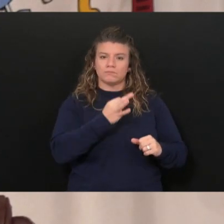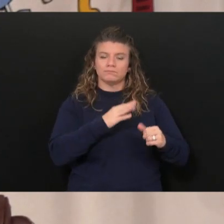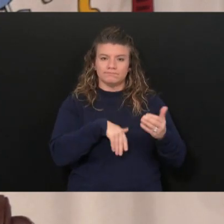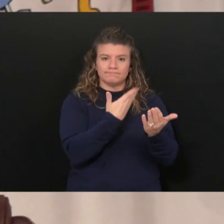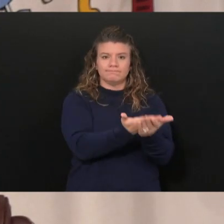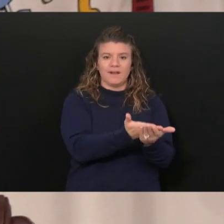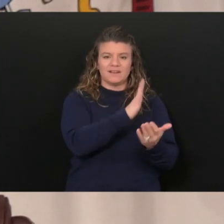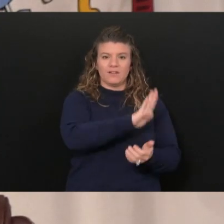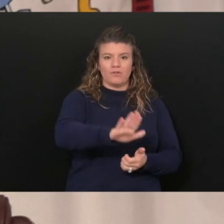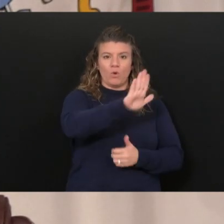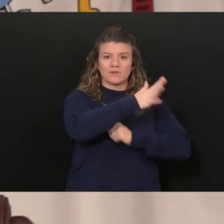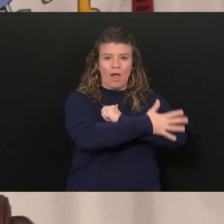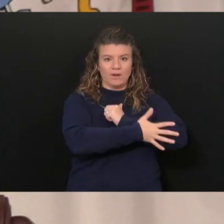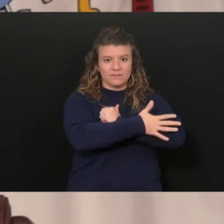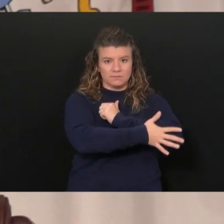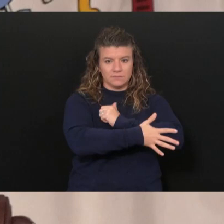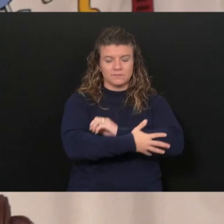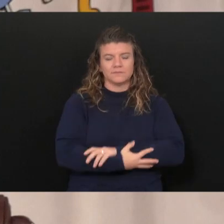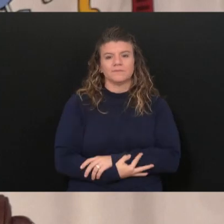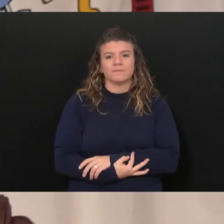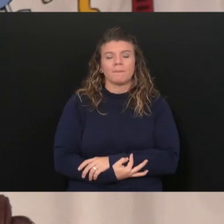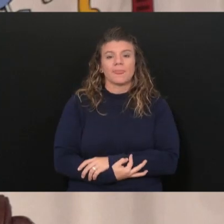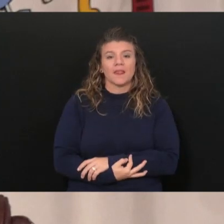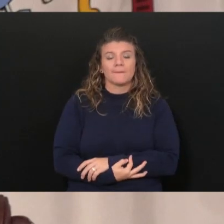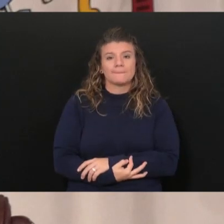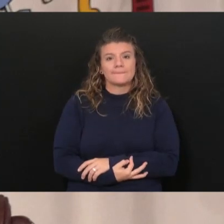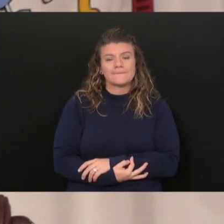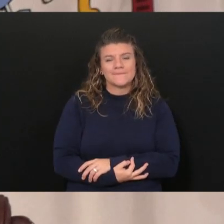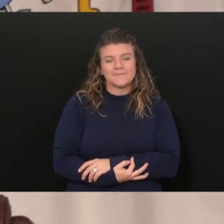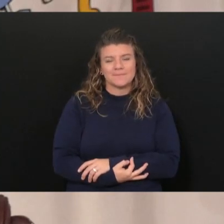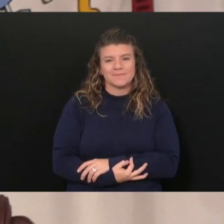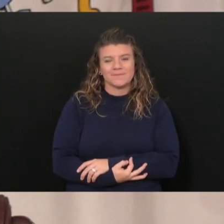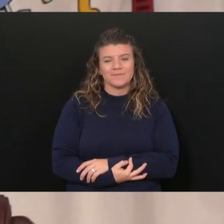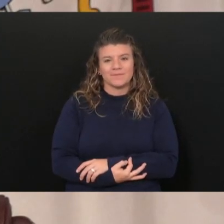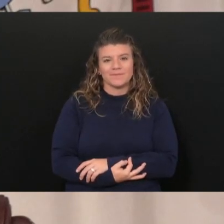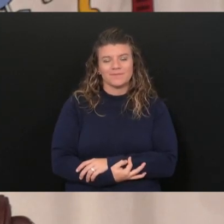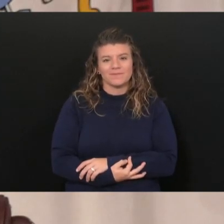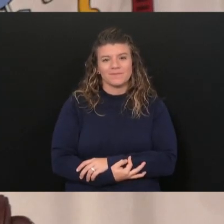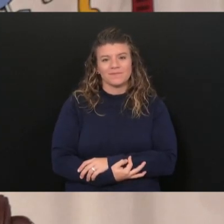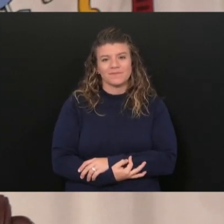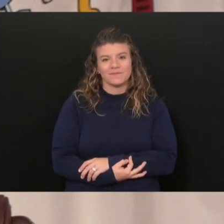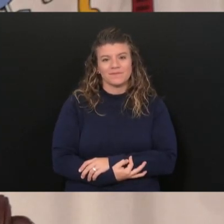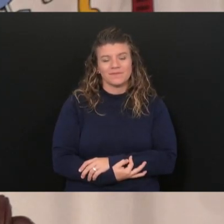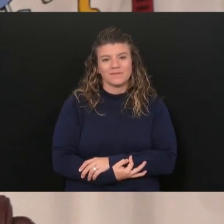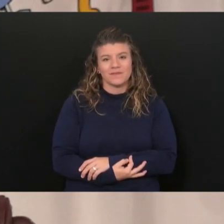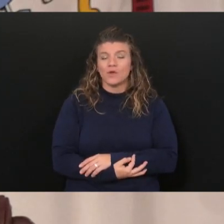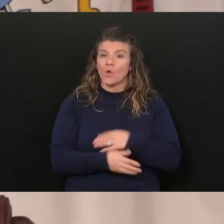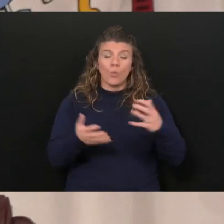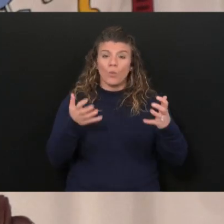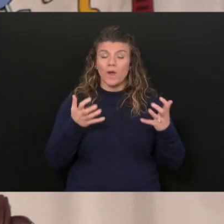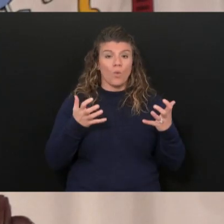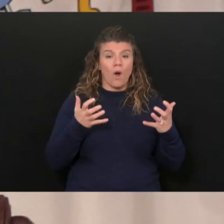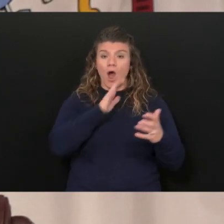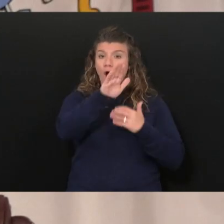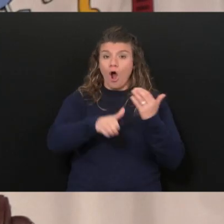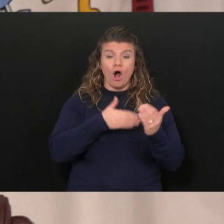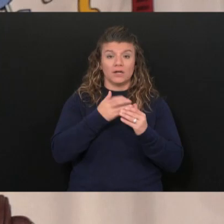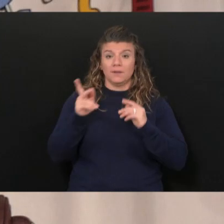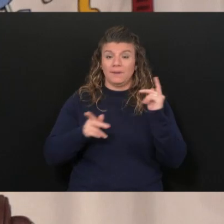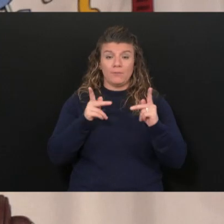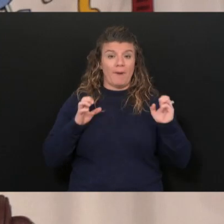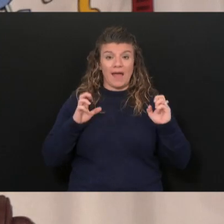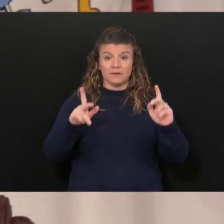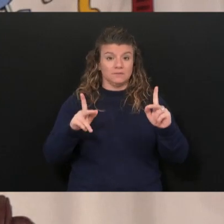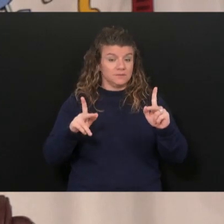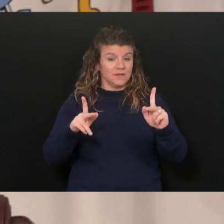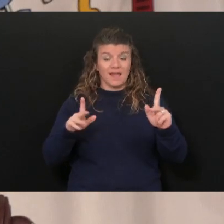the weekend to those counties. We want everybody to come back online, and we